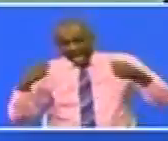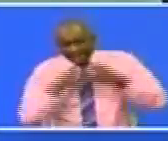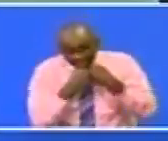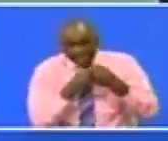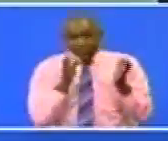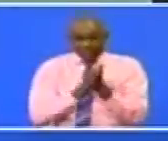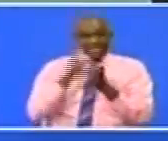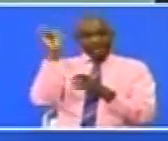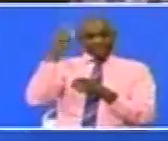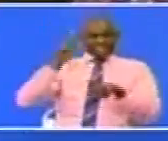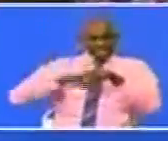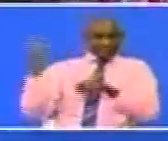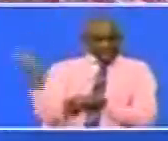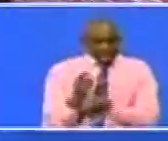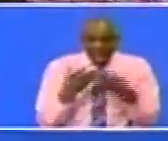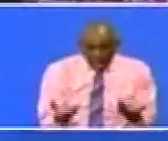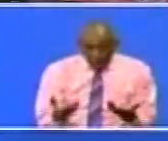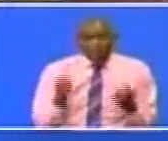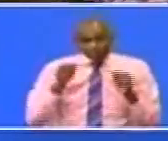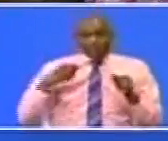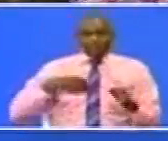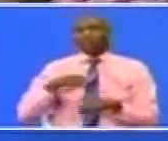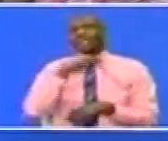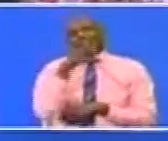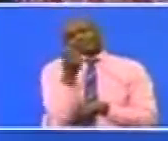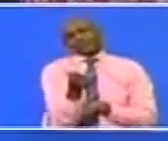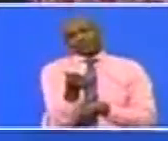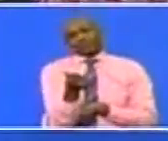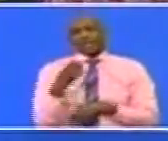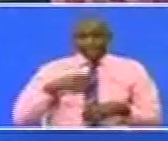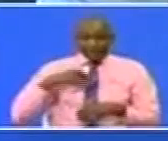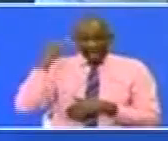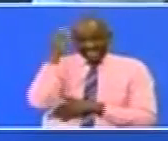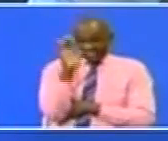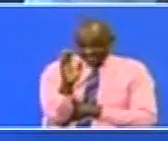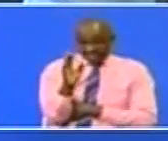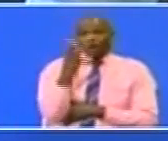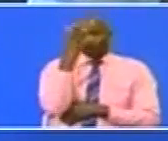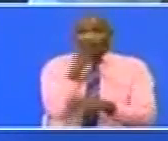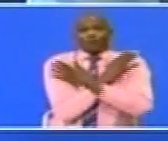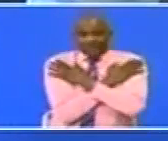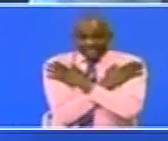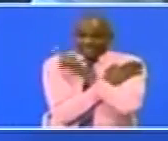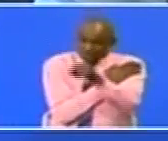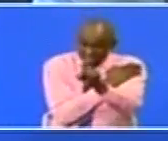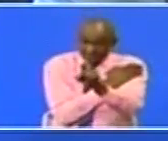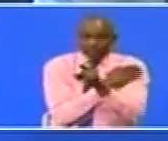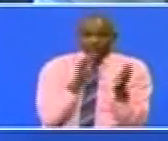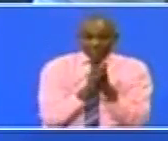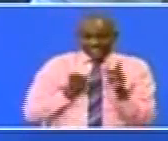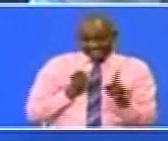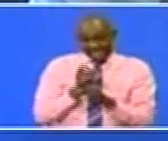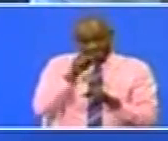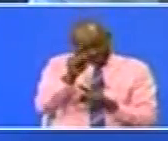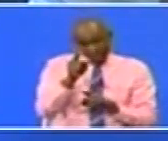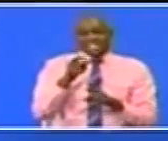and the time of rescue, which could in turn lower casualties. The innovators behind the application are four friends who came together when one of their sisters